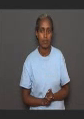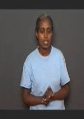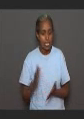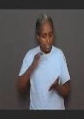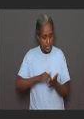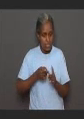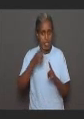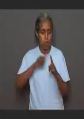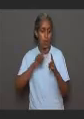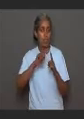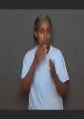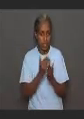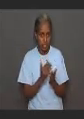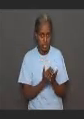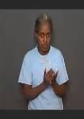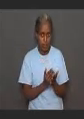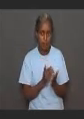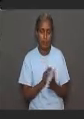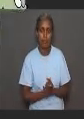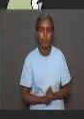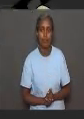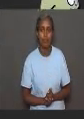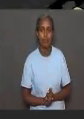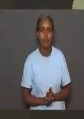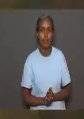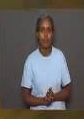Let's get back to our lesson.